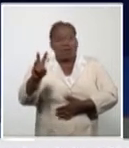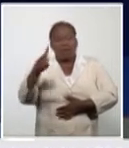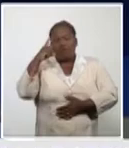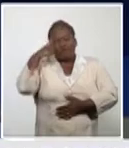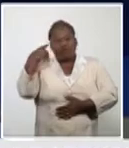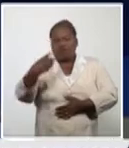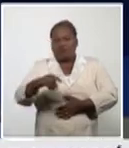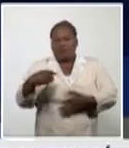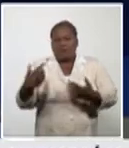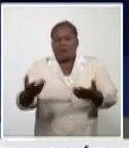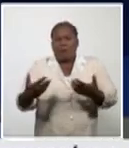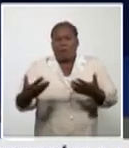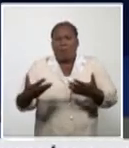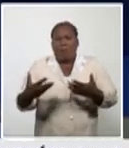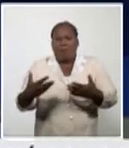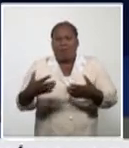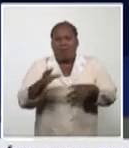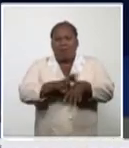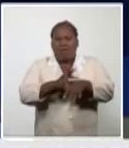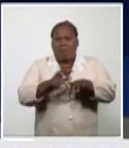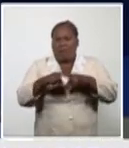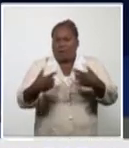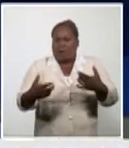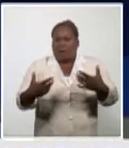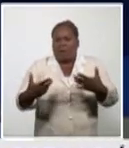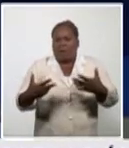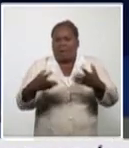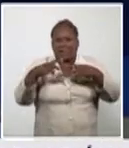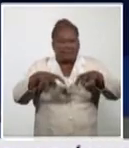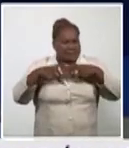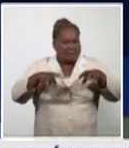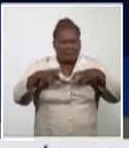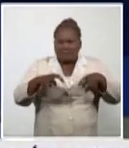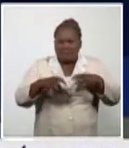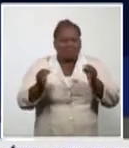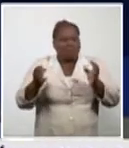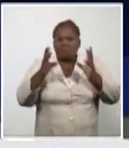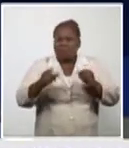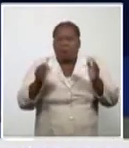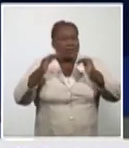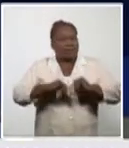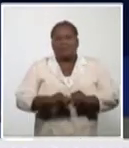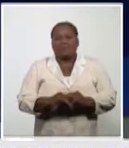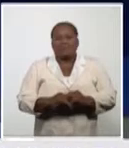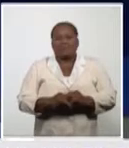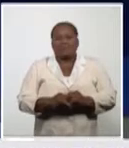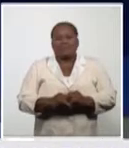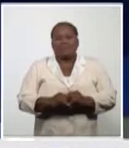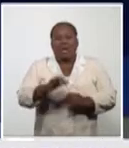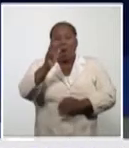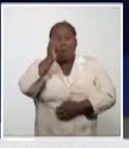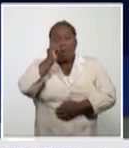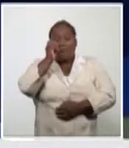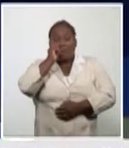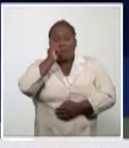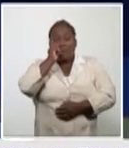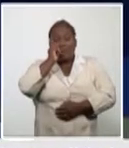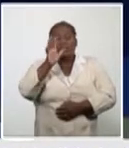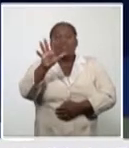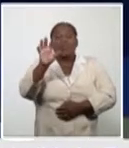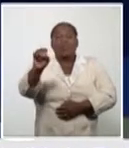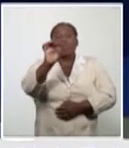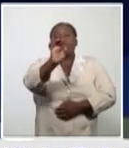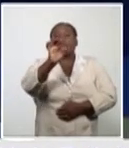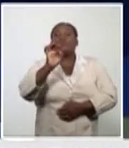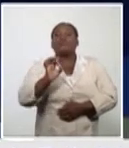Of the new cases diagnosed yesterday, 50% are male patients. We can speak of a higher case incidence rate from the disease among